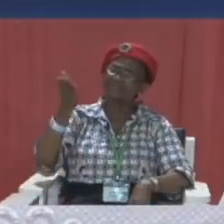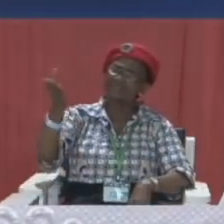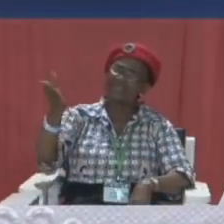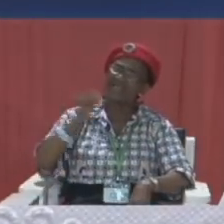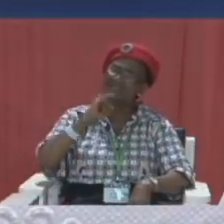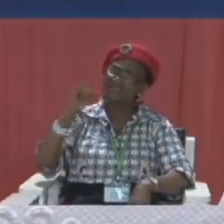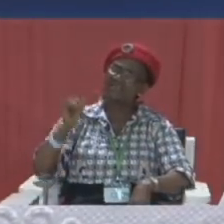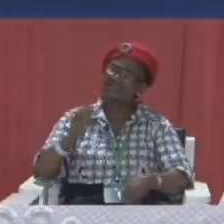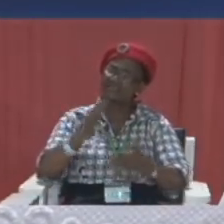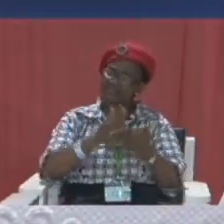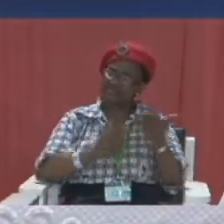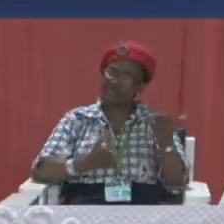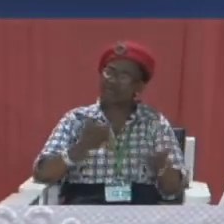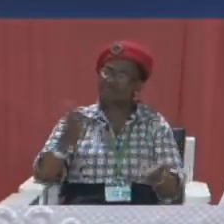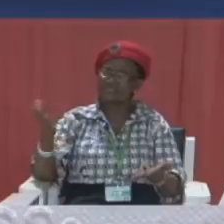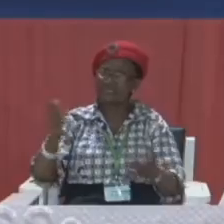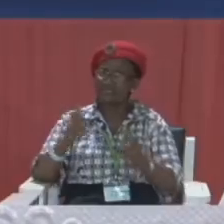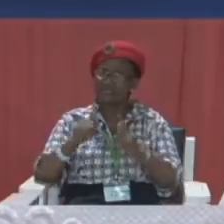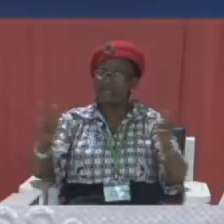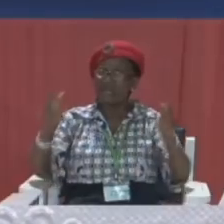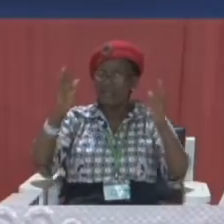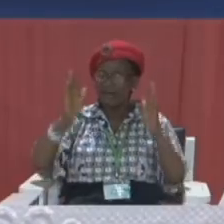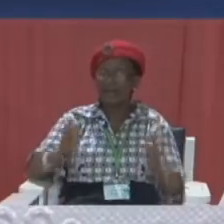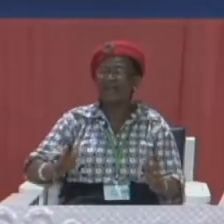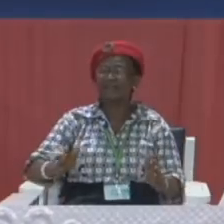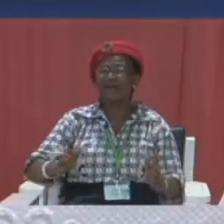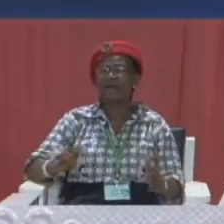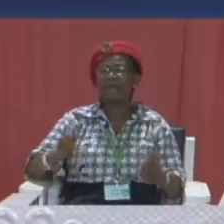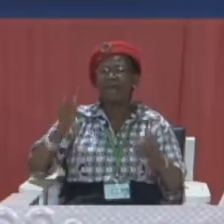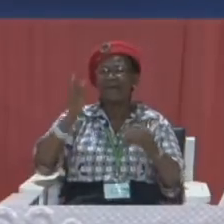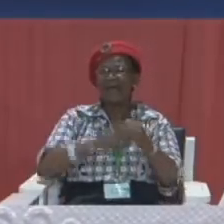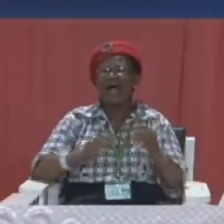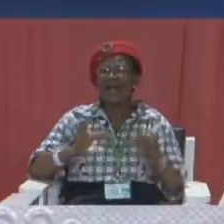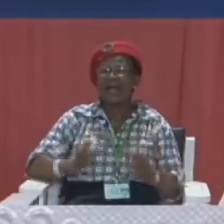greater than exceeding great joy.